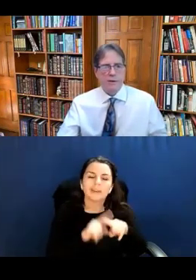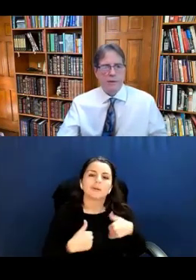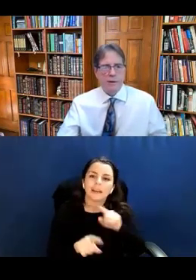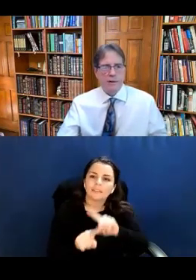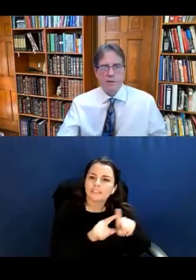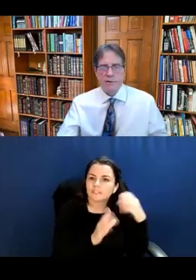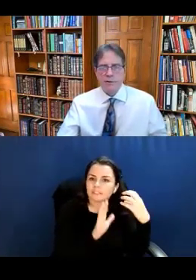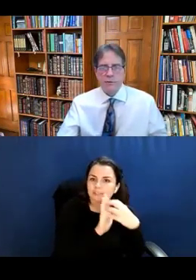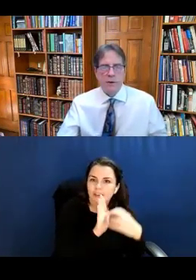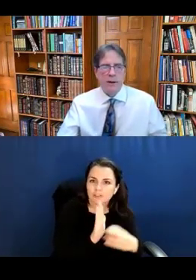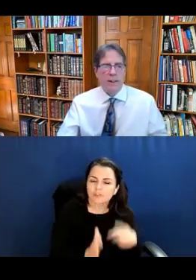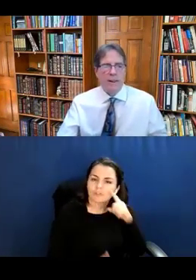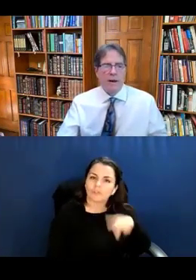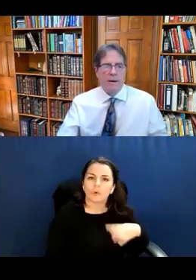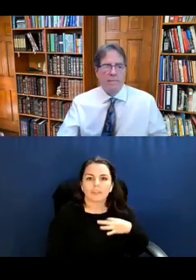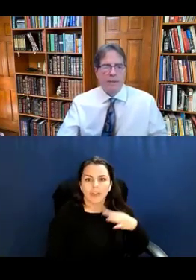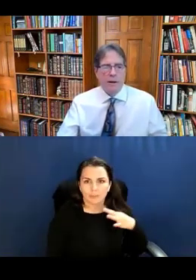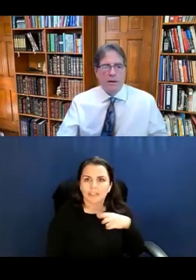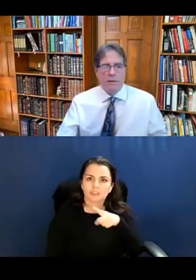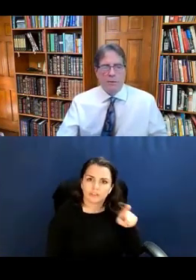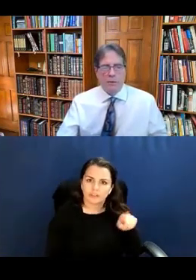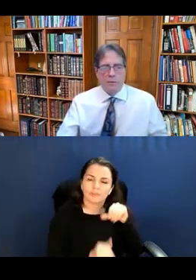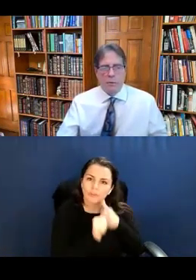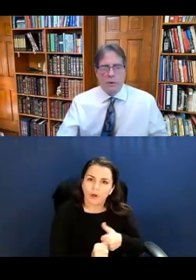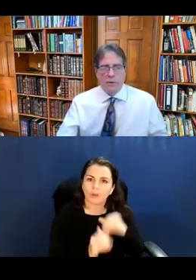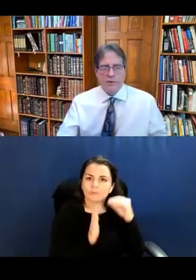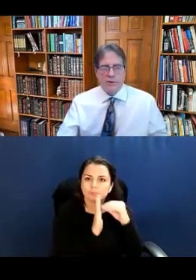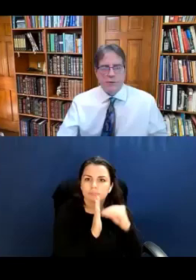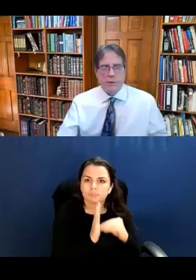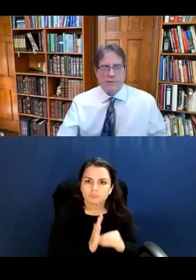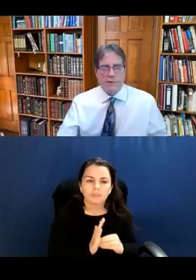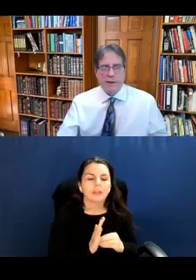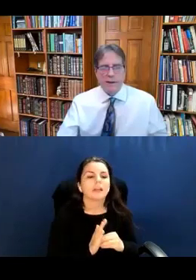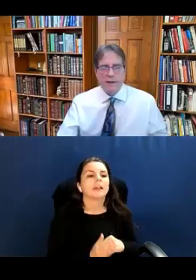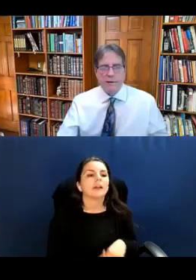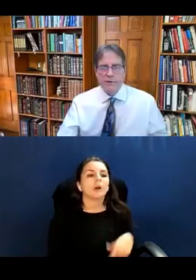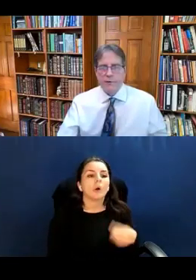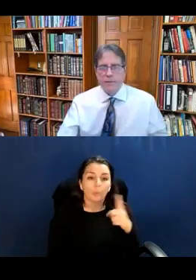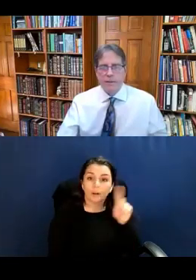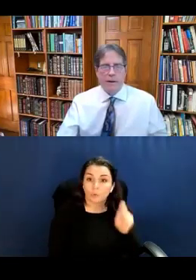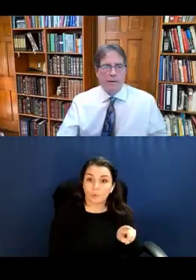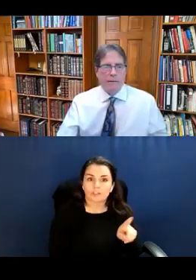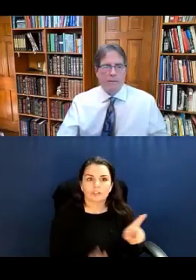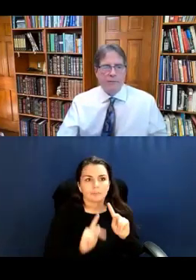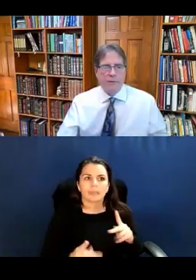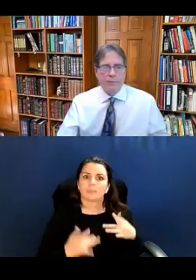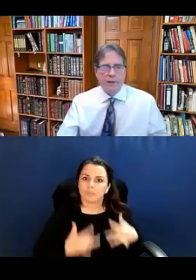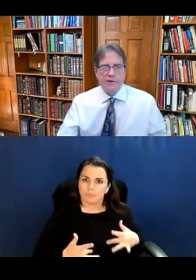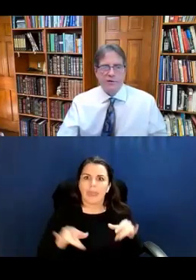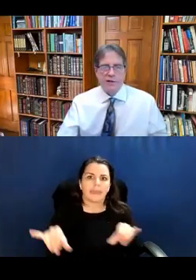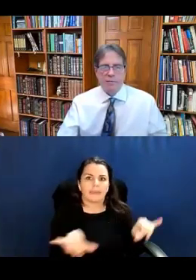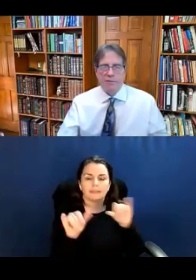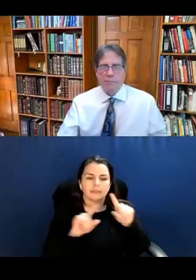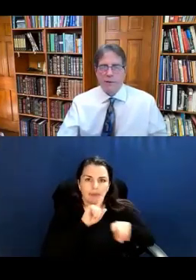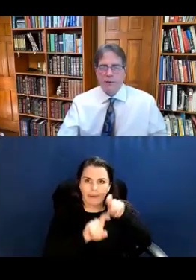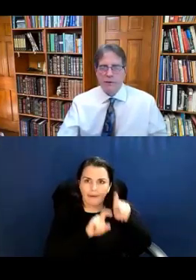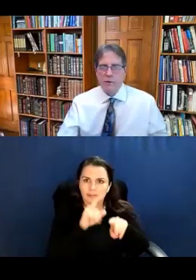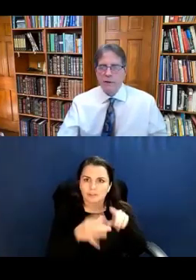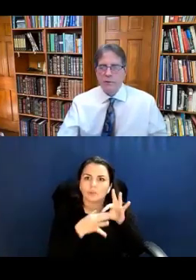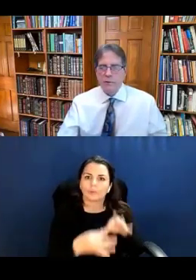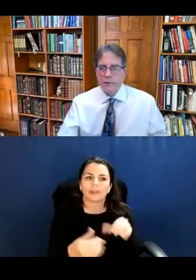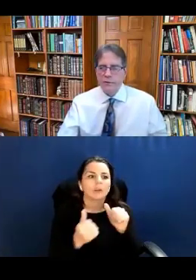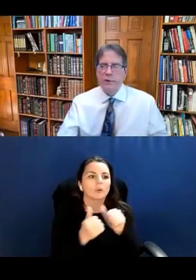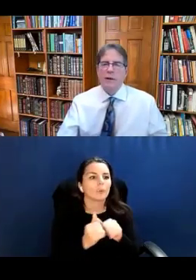application you need to pay attention to. One question we often get is, for the plans and statement of mentor